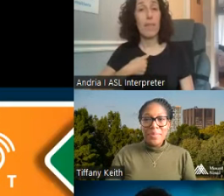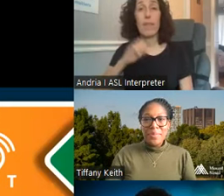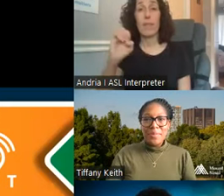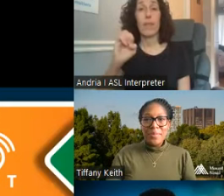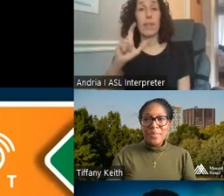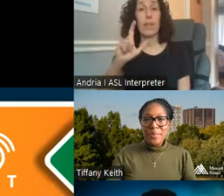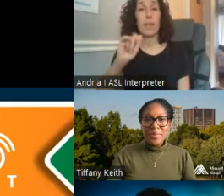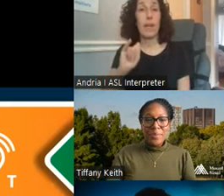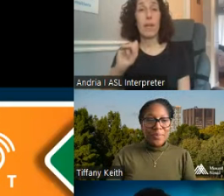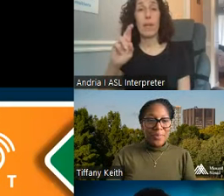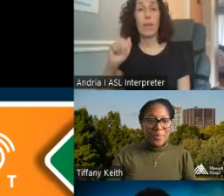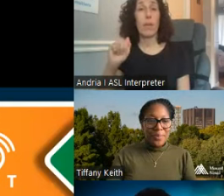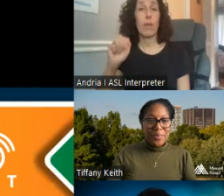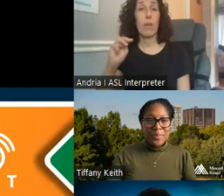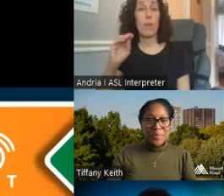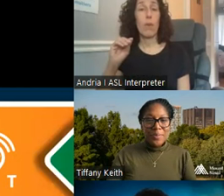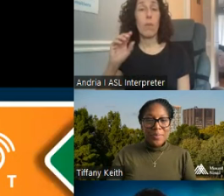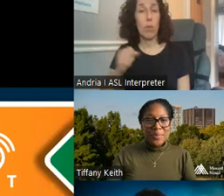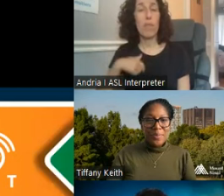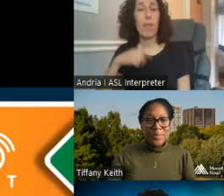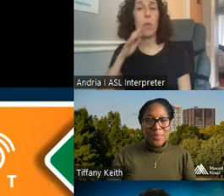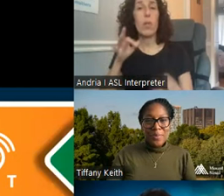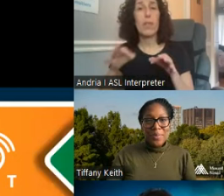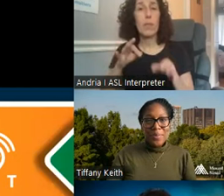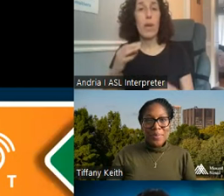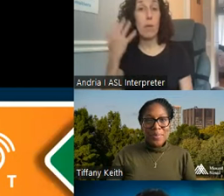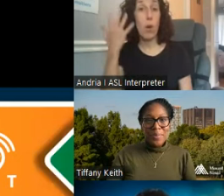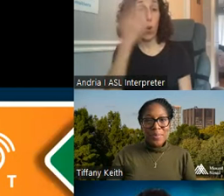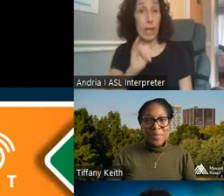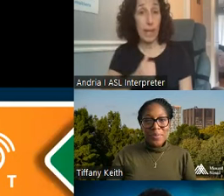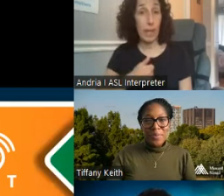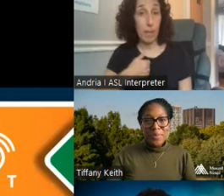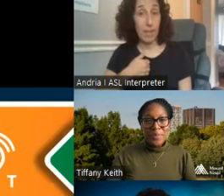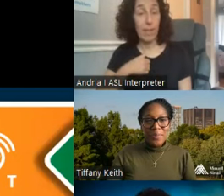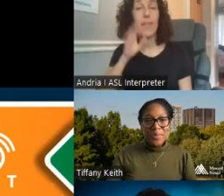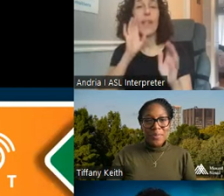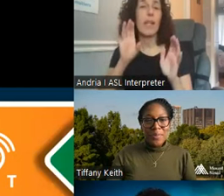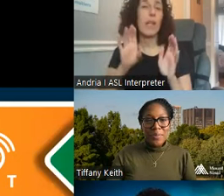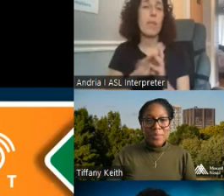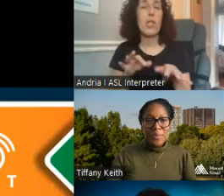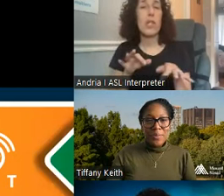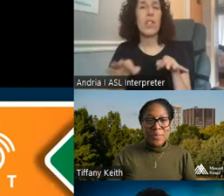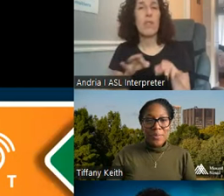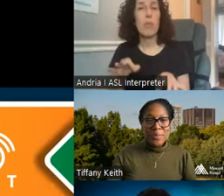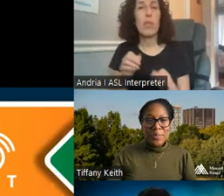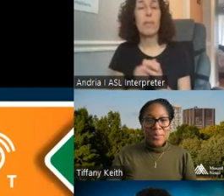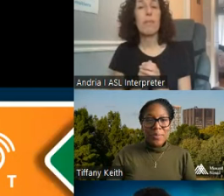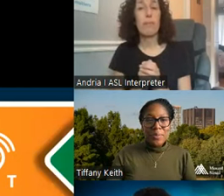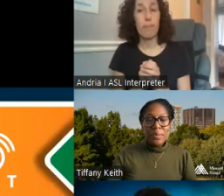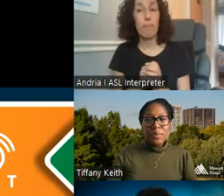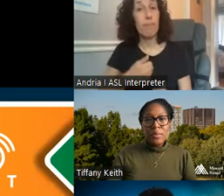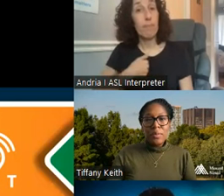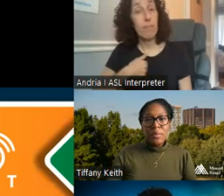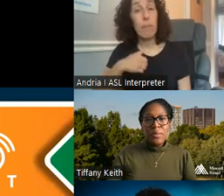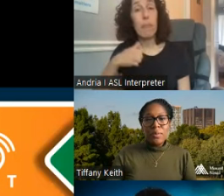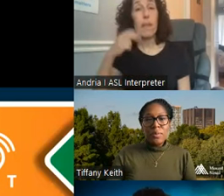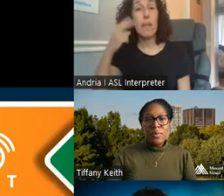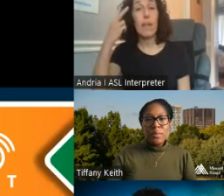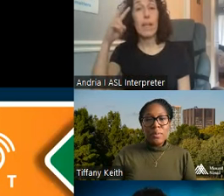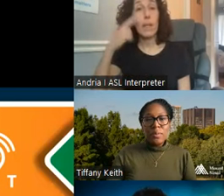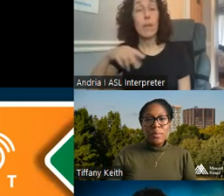what we at the office call an image description, and we encourage you to do this in your meetings as well. I'm a Latino male in my early